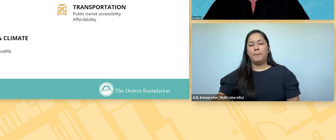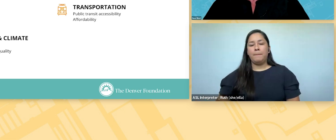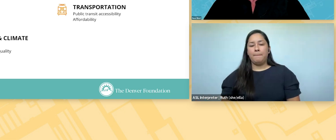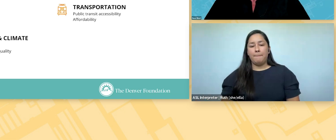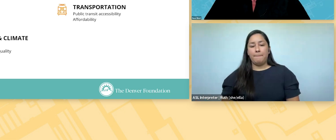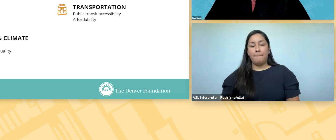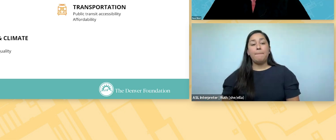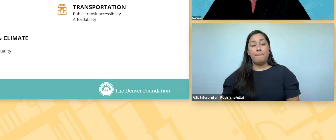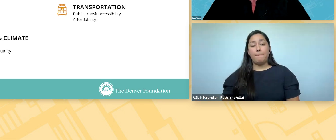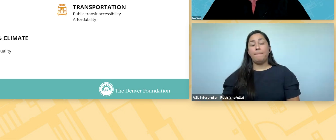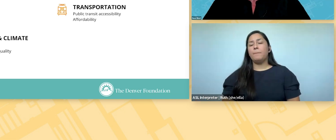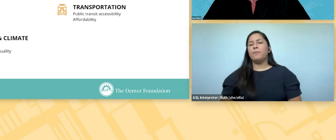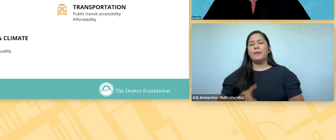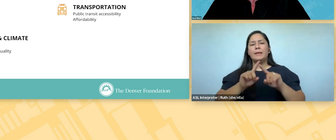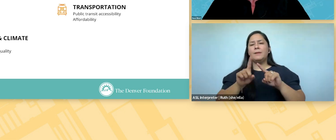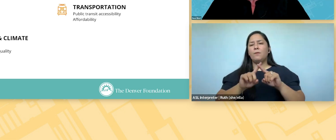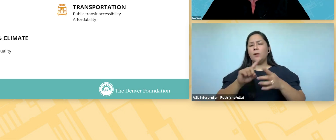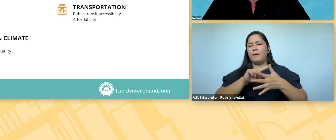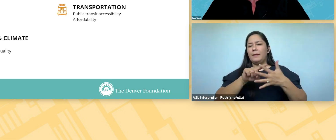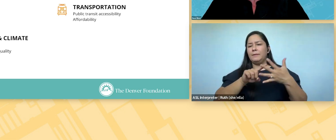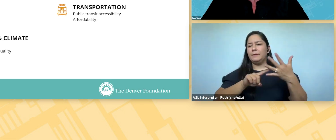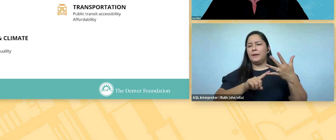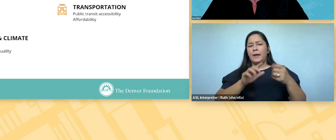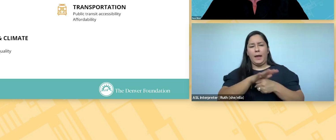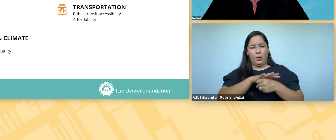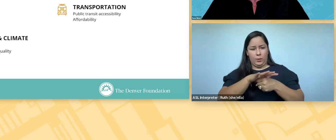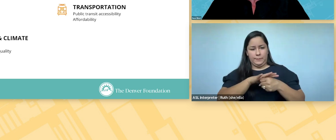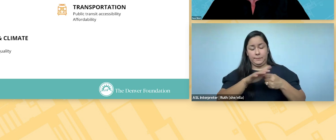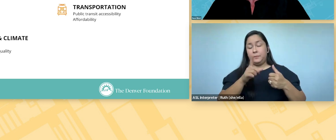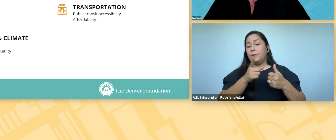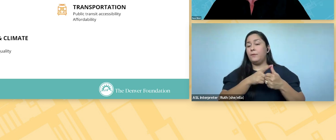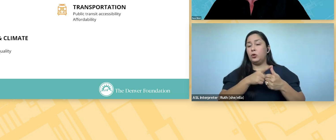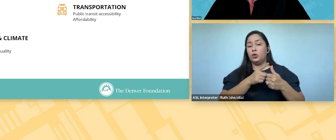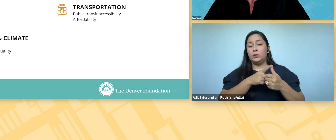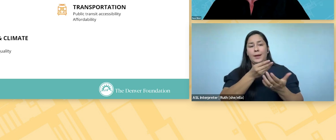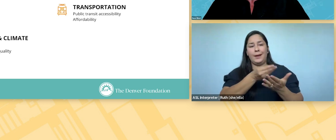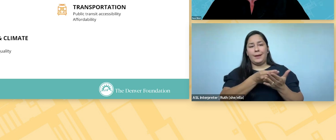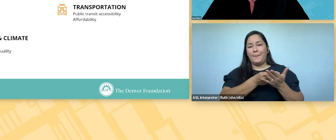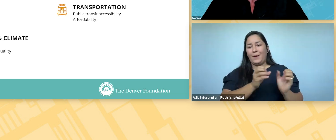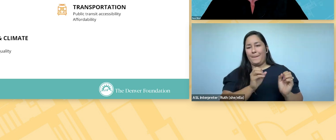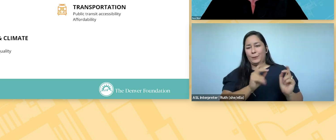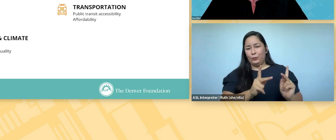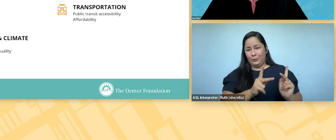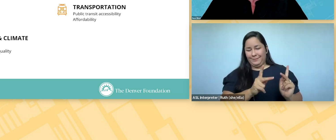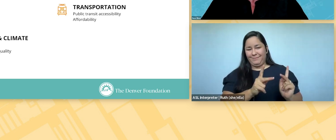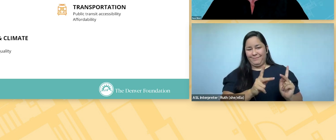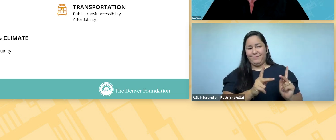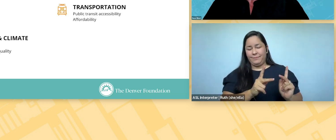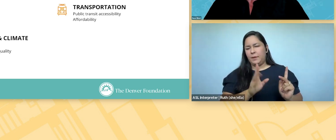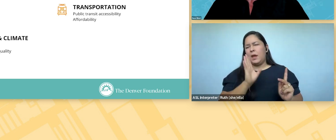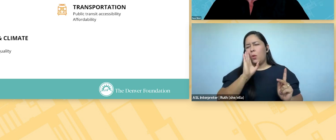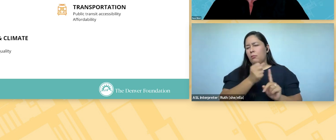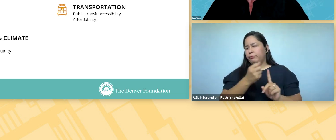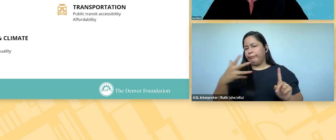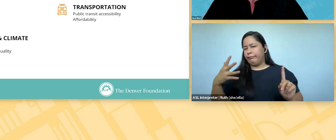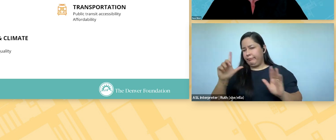We fund in 5 different priority areas. The first is economic opportunity. And we'll go through each of